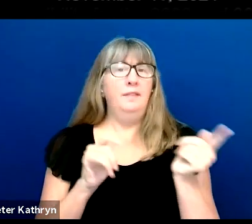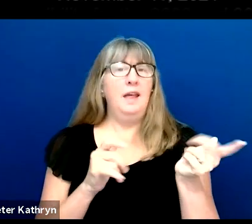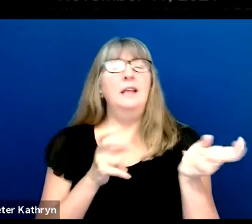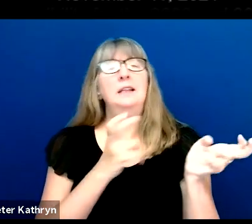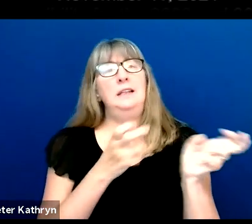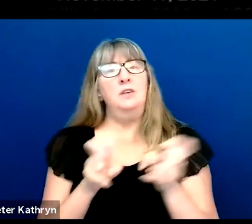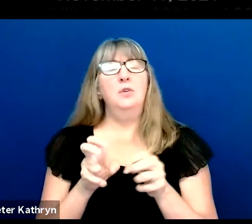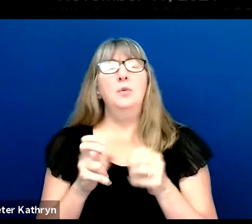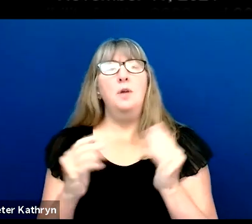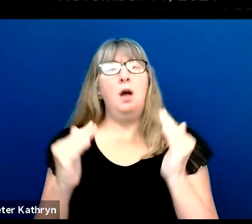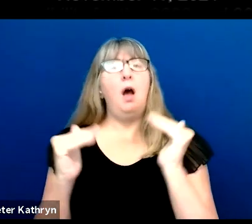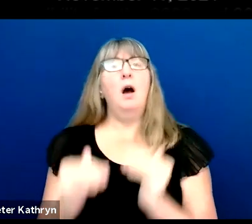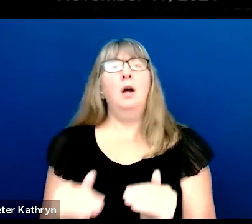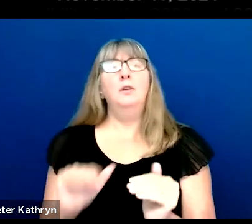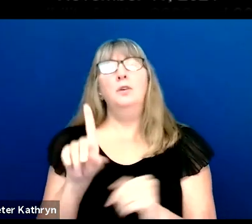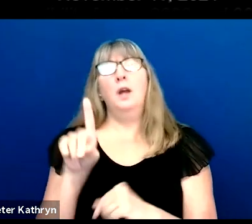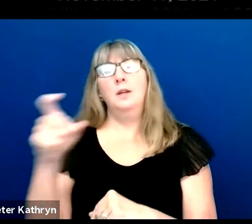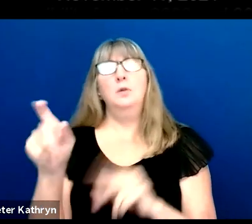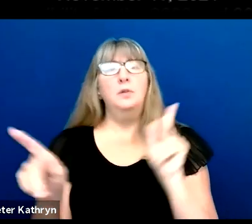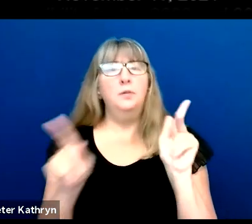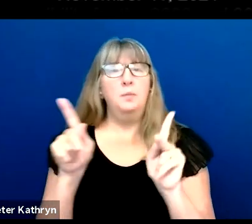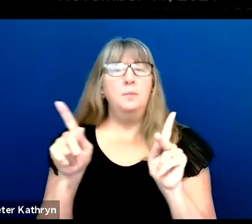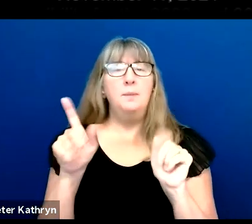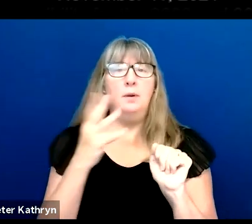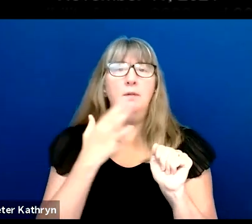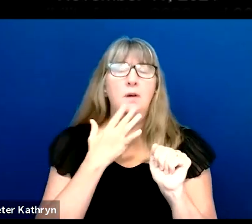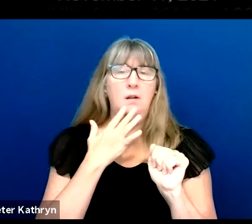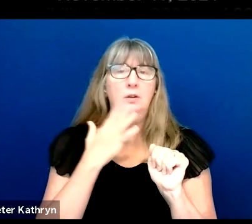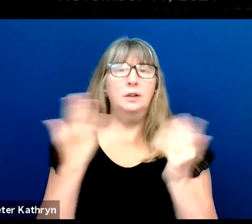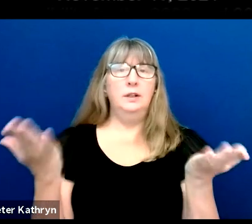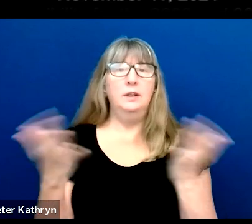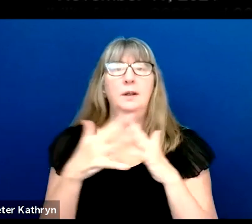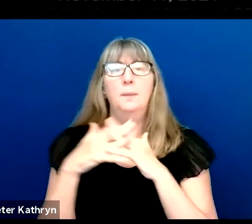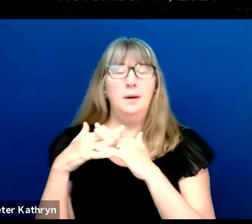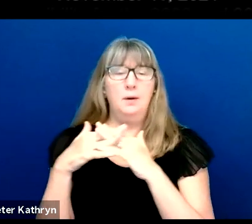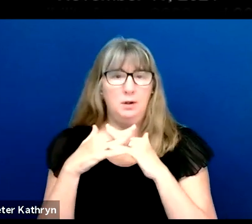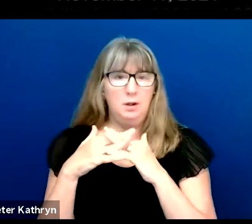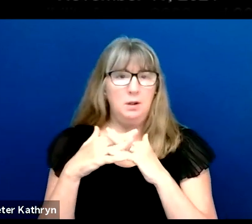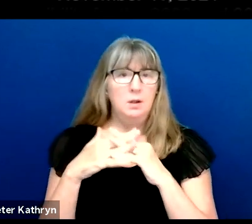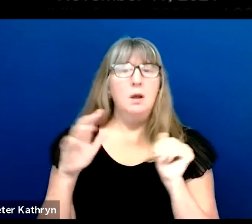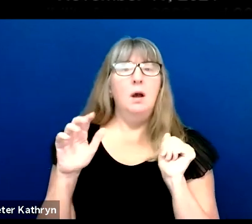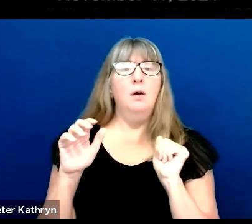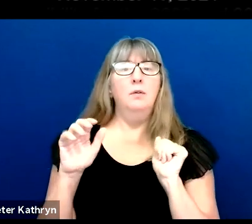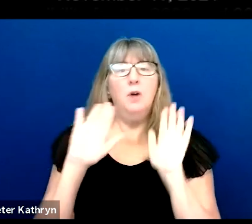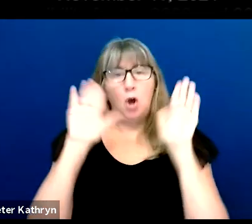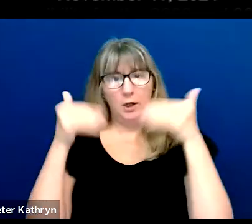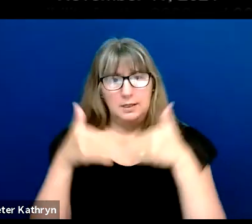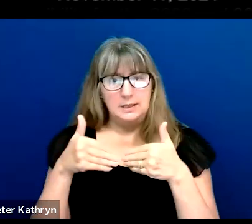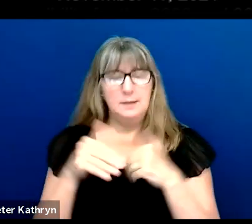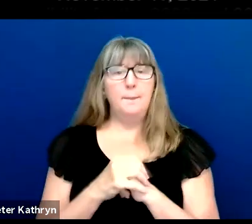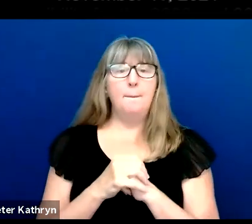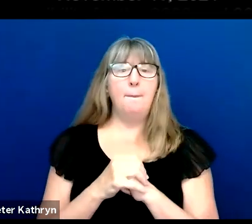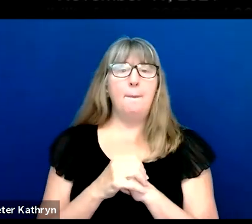underdiagnosis of people of color in America of autism. There, we see